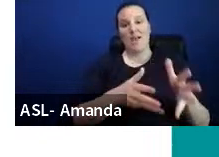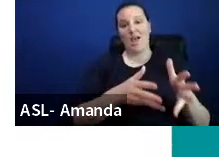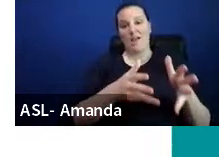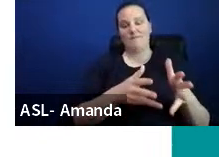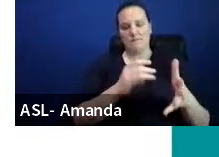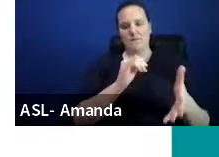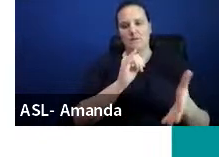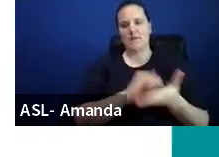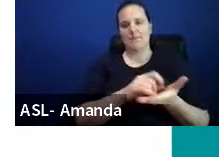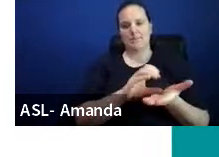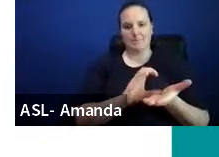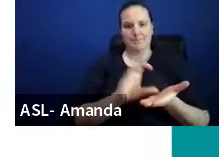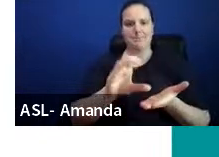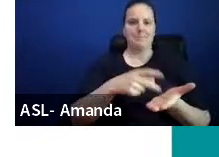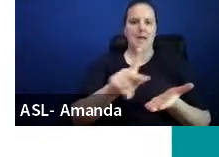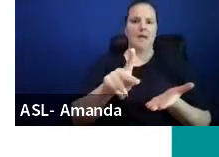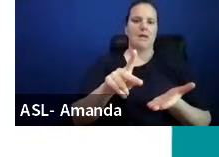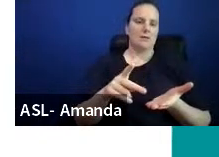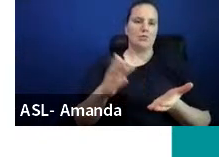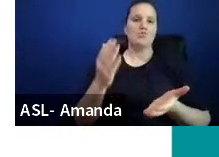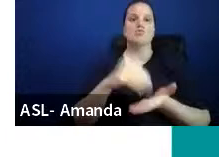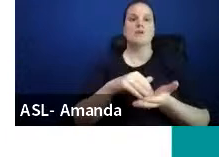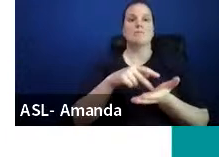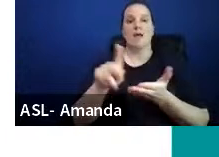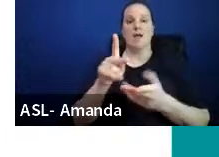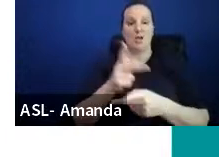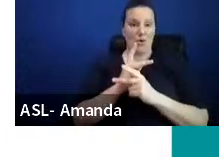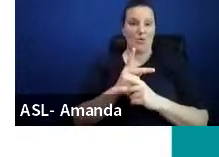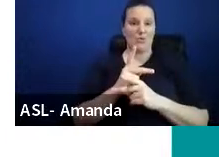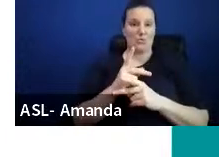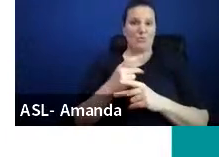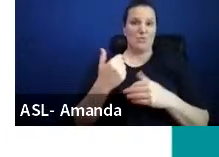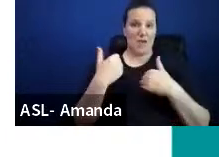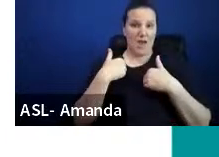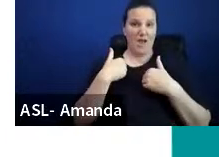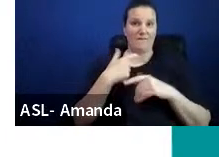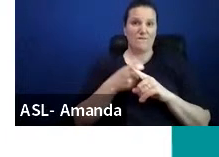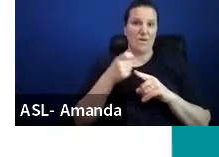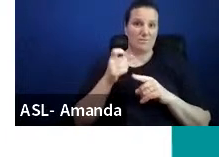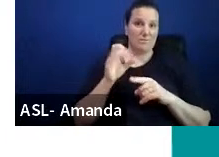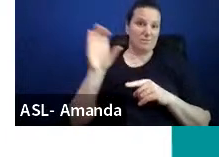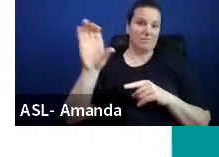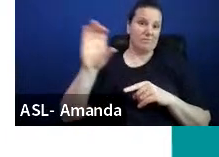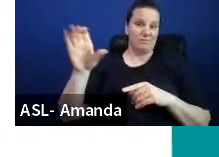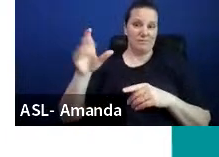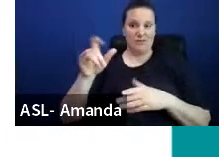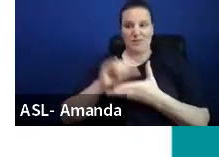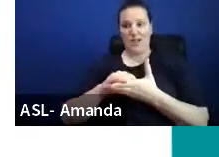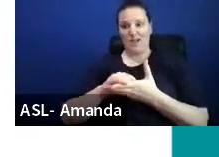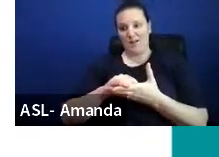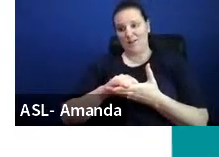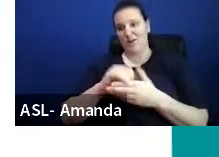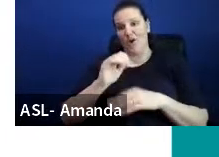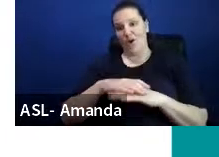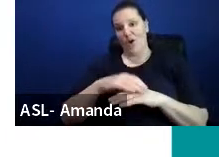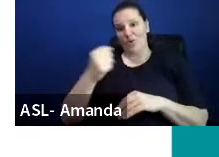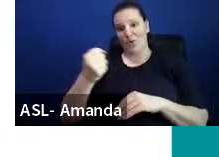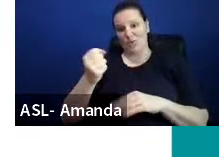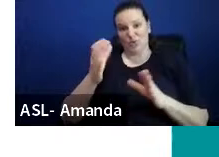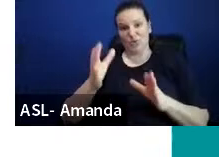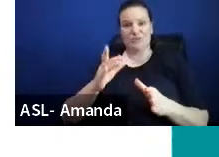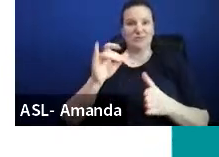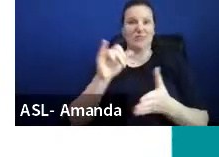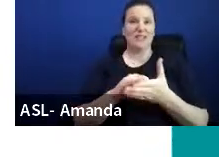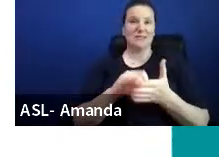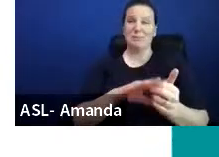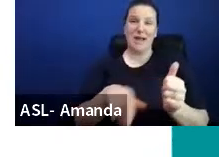what goes to repay the loan that we got from bondholders. So I think that's just